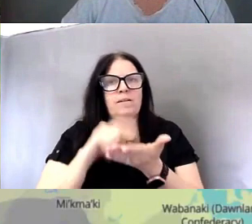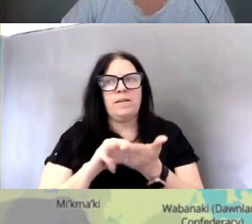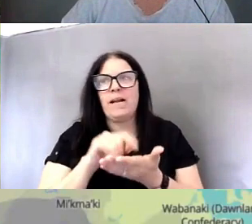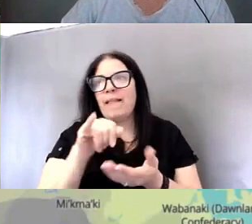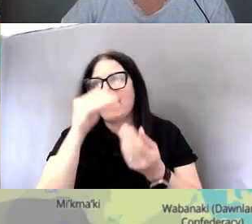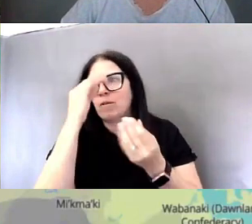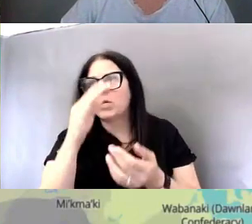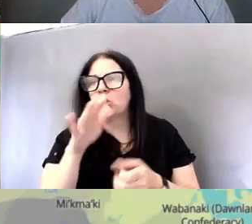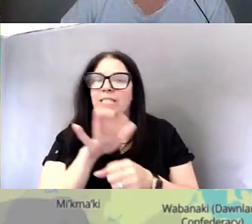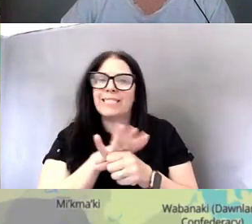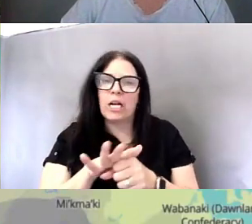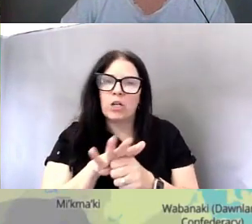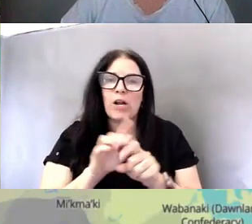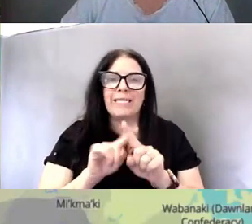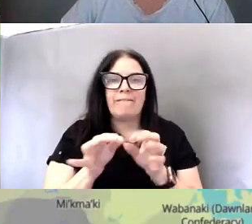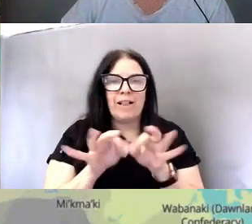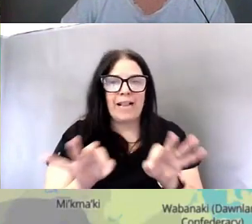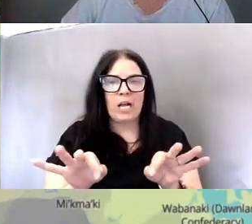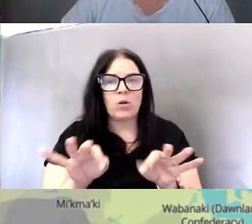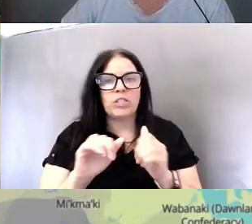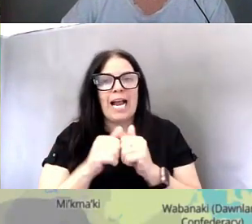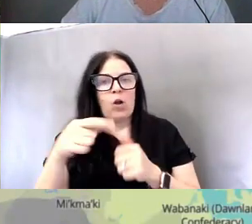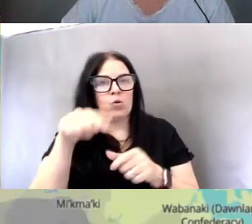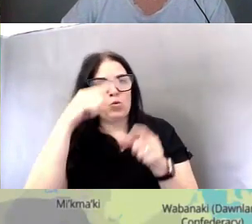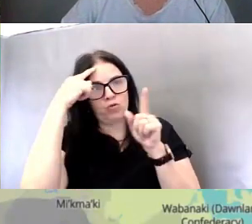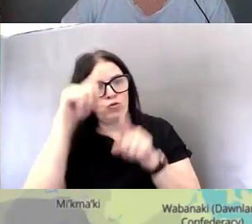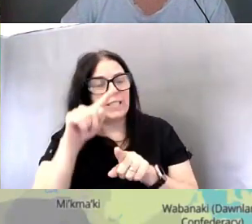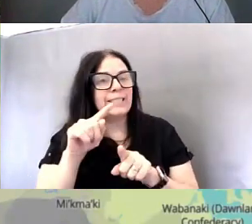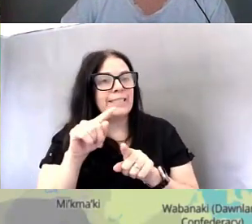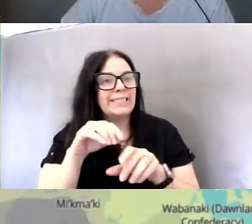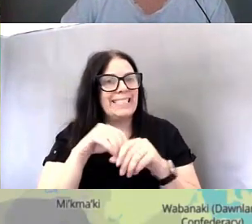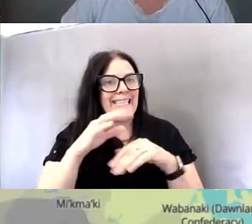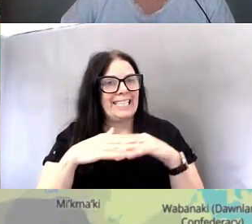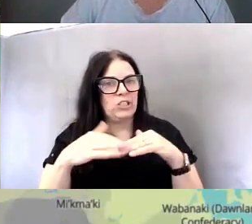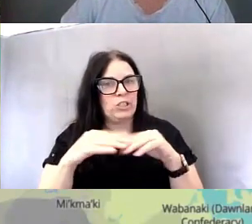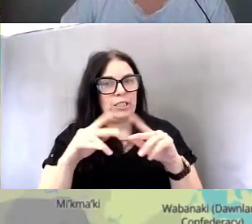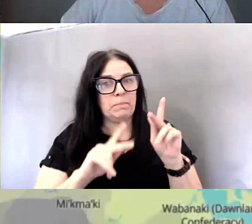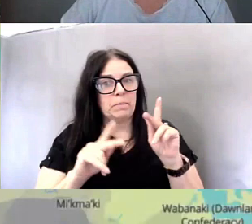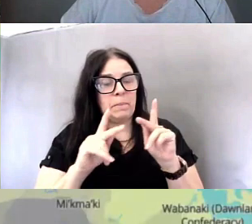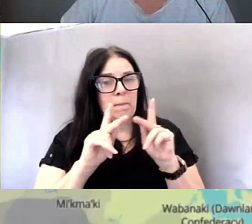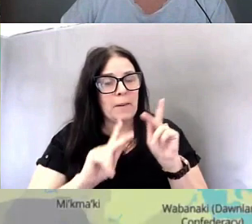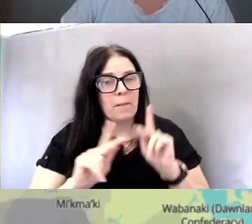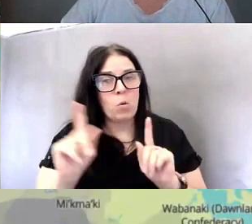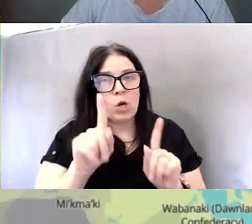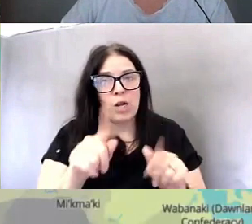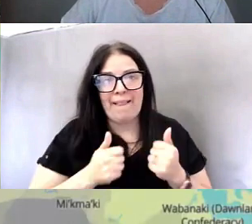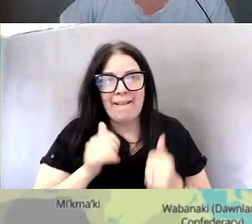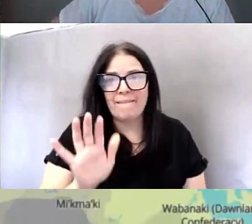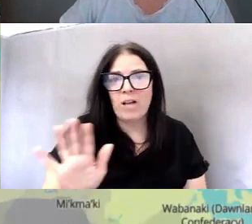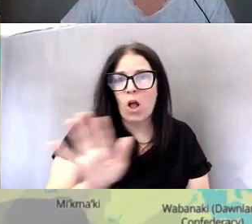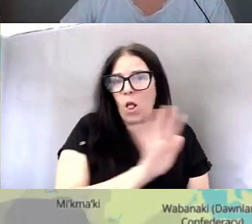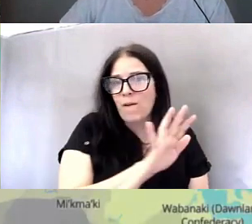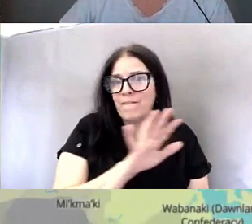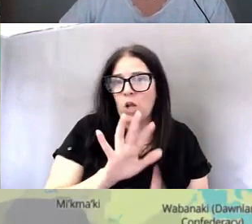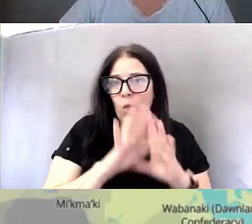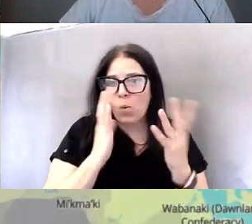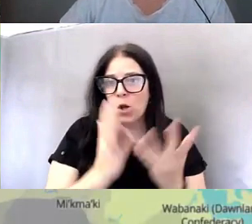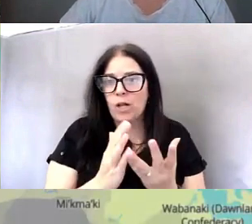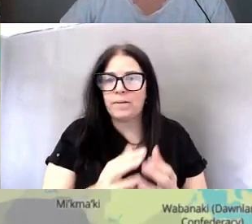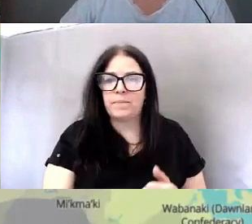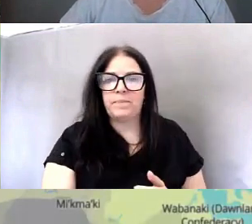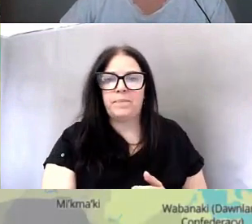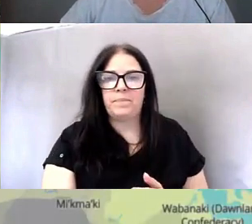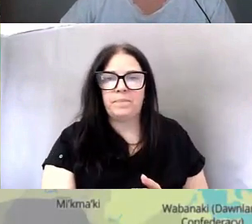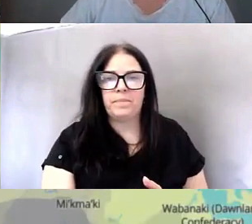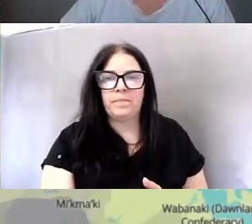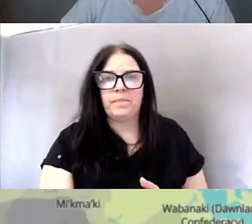the different languages and treaties of indigenous peoples where you live and around the world. So on our site, we include the link. I'm